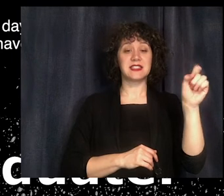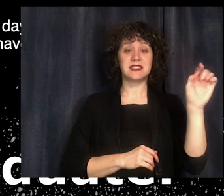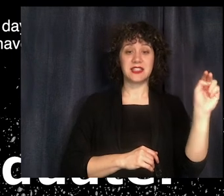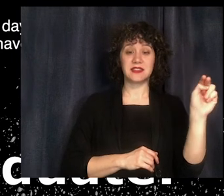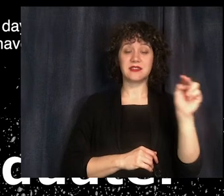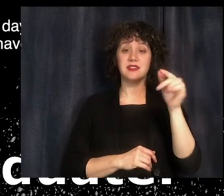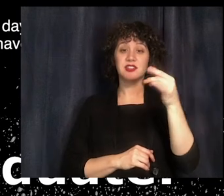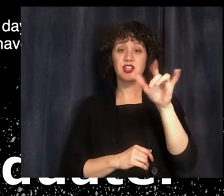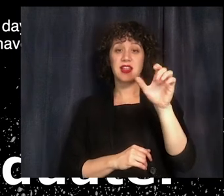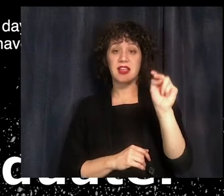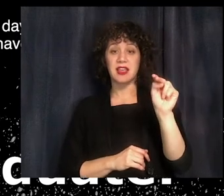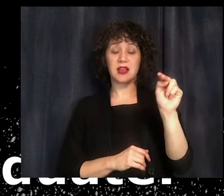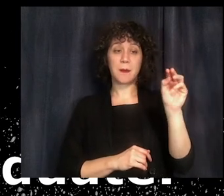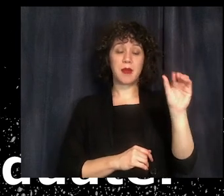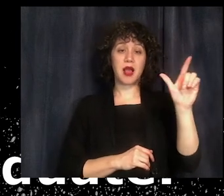Jillian Mallow.